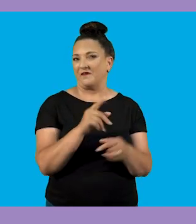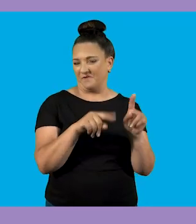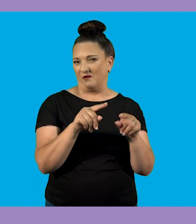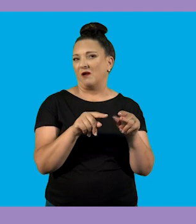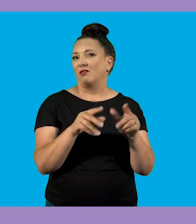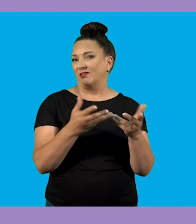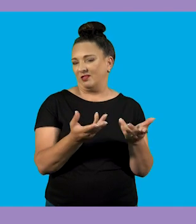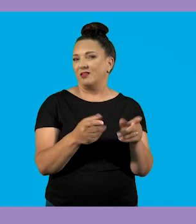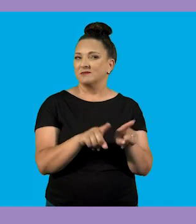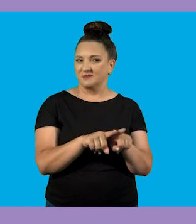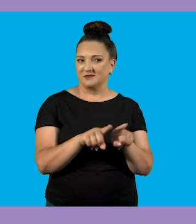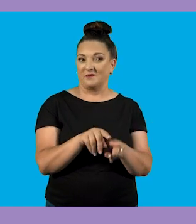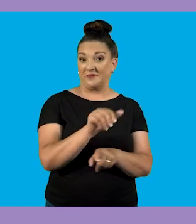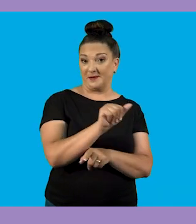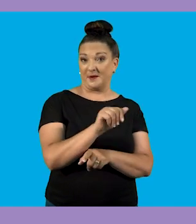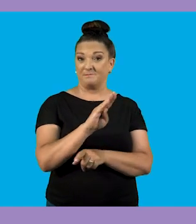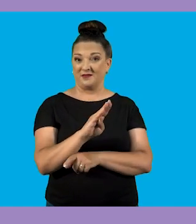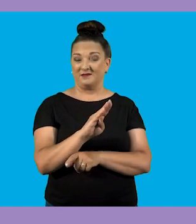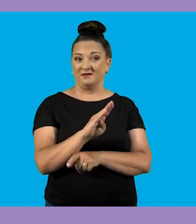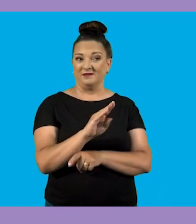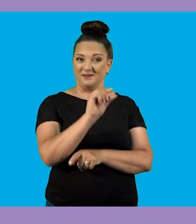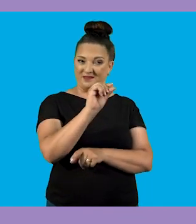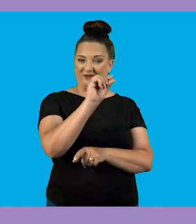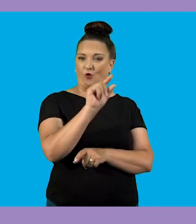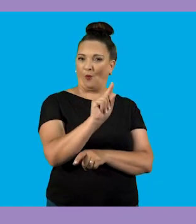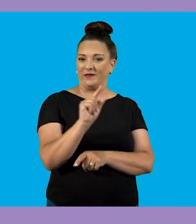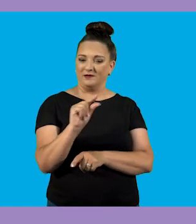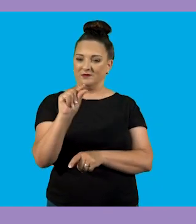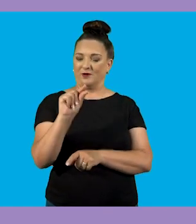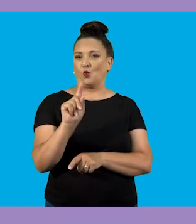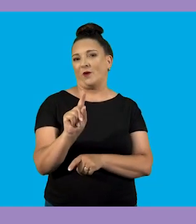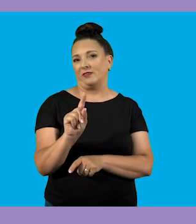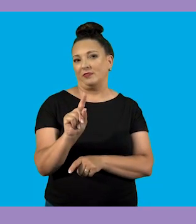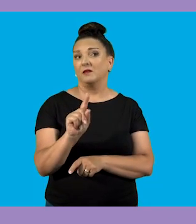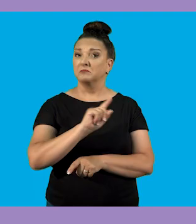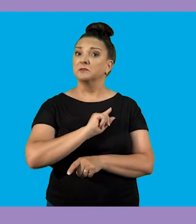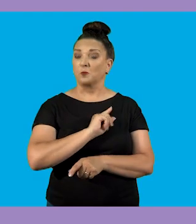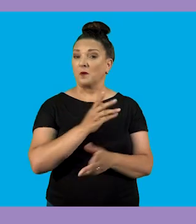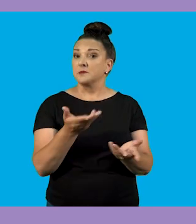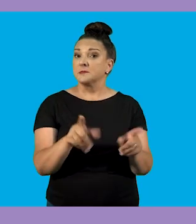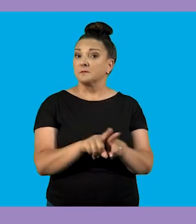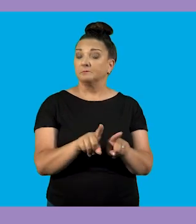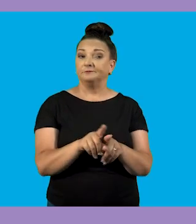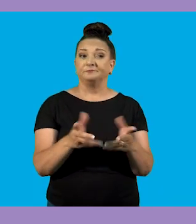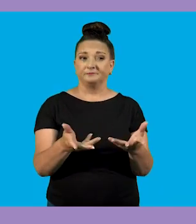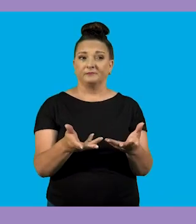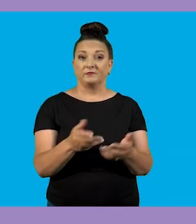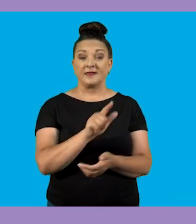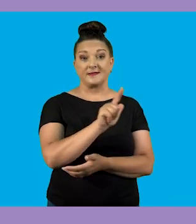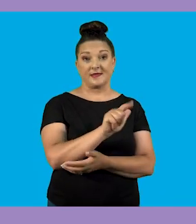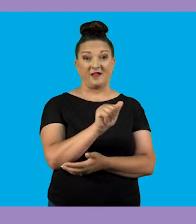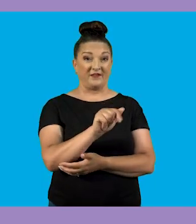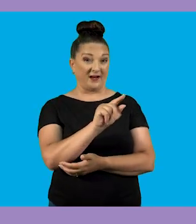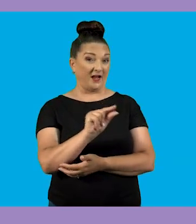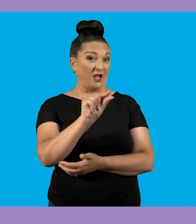their base for the variables, and both a and b have 1 as an exponent. So they are like terms.